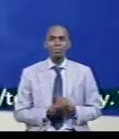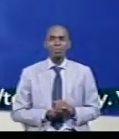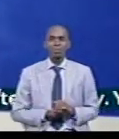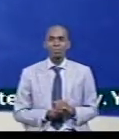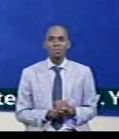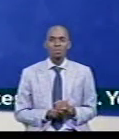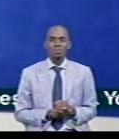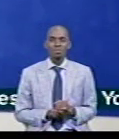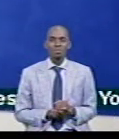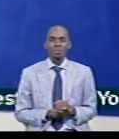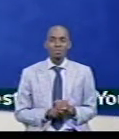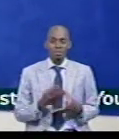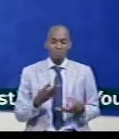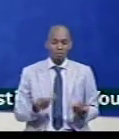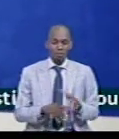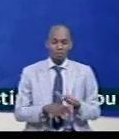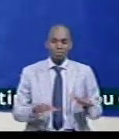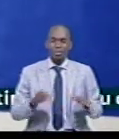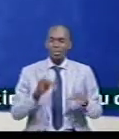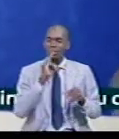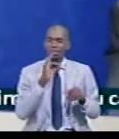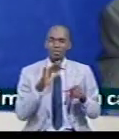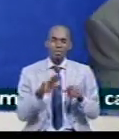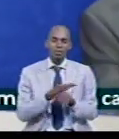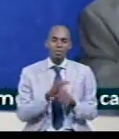The ground is charged with healing power.